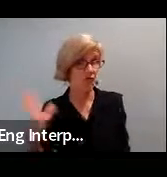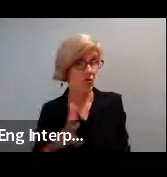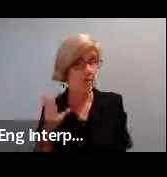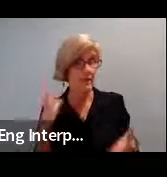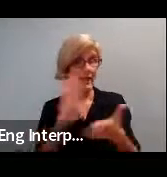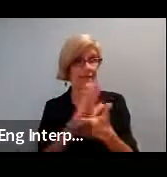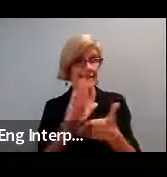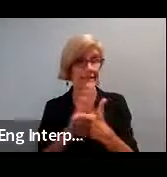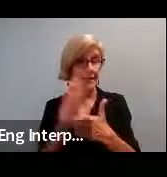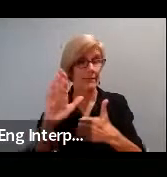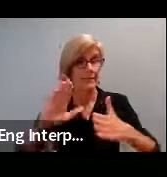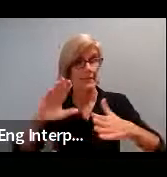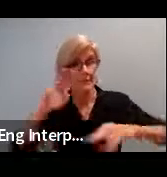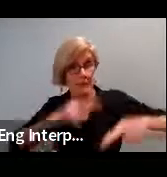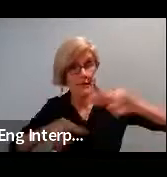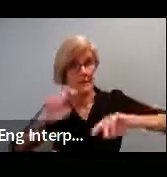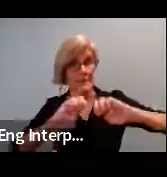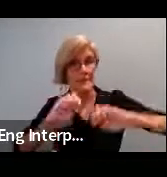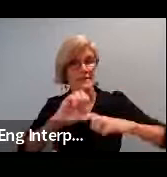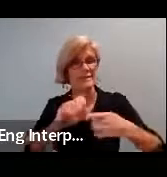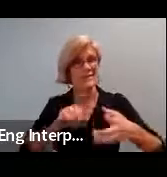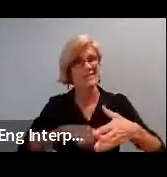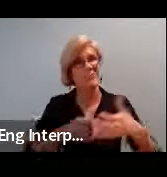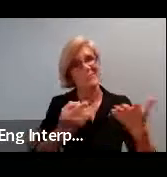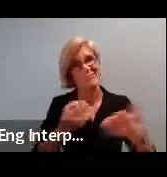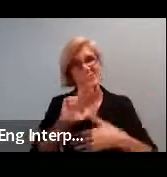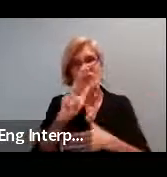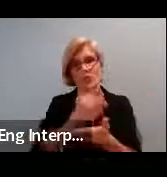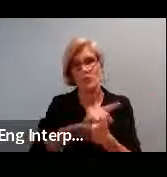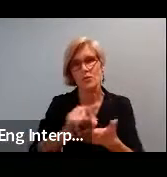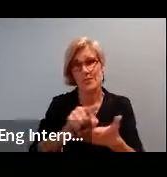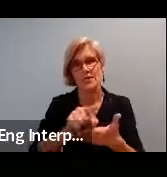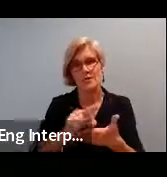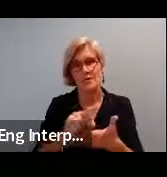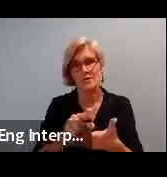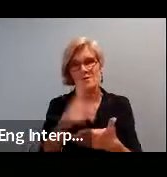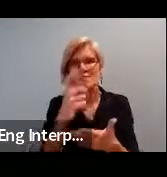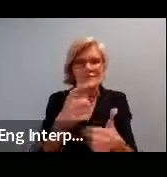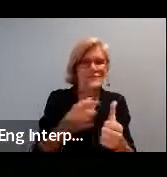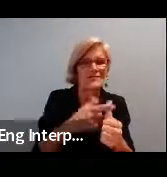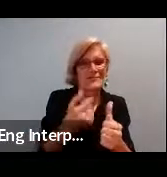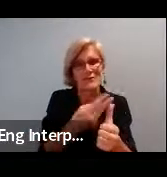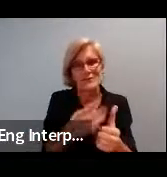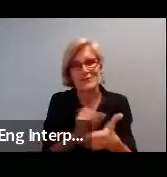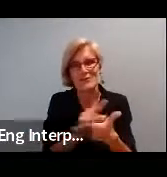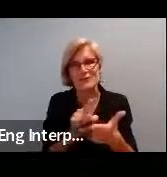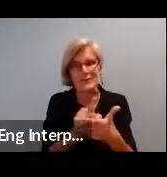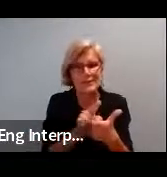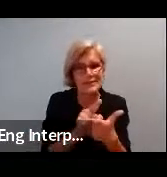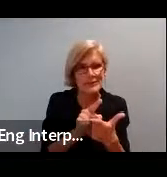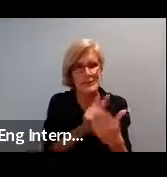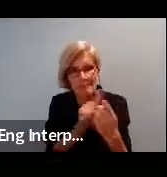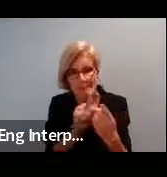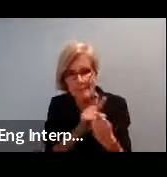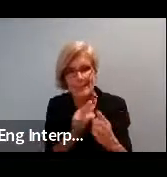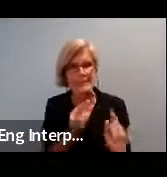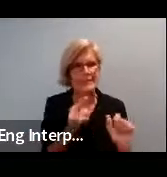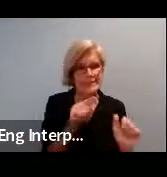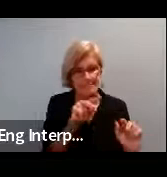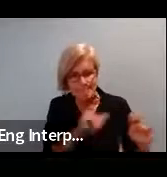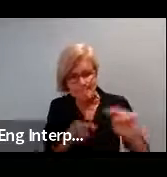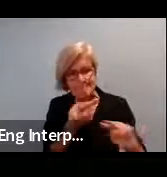begin around week 3, as we want a few weeks to get to know your children before we hop into assessing them.